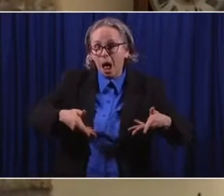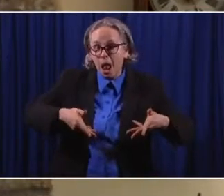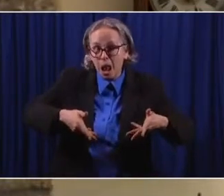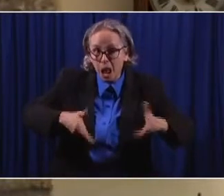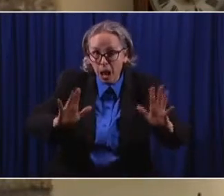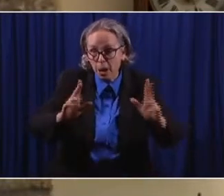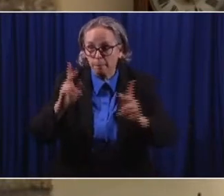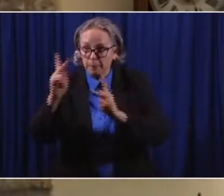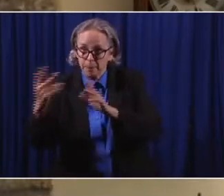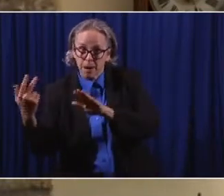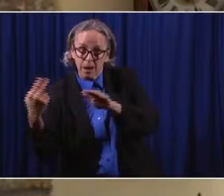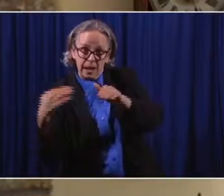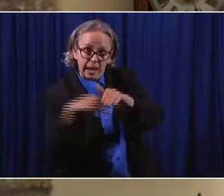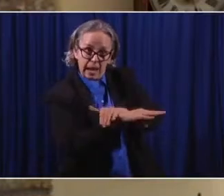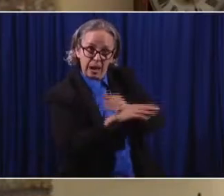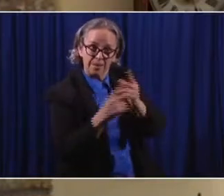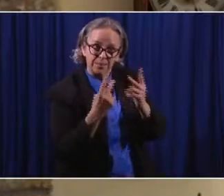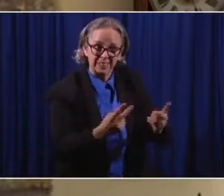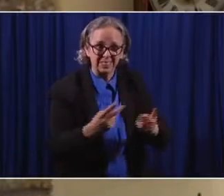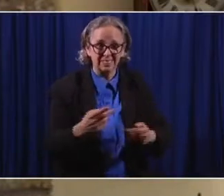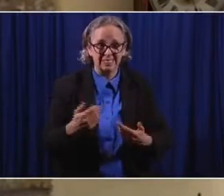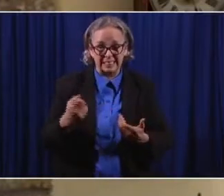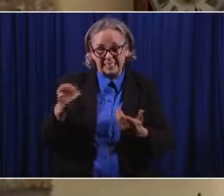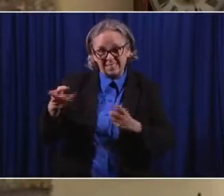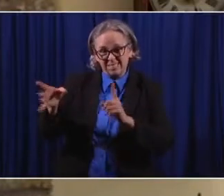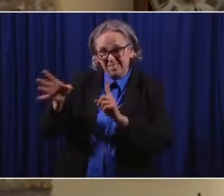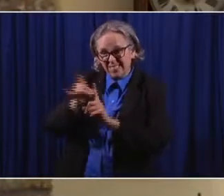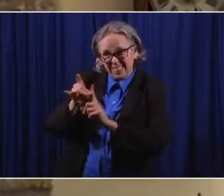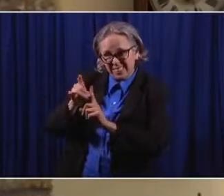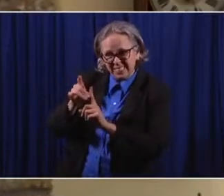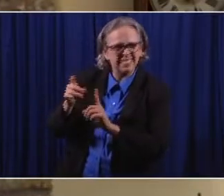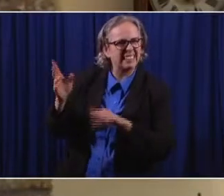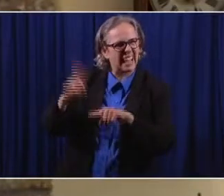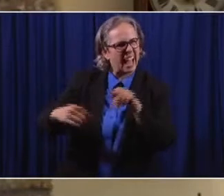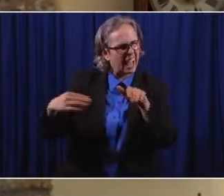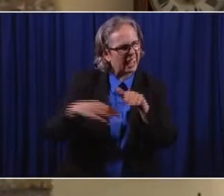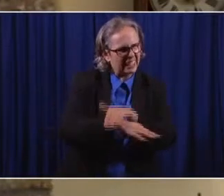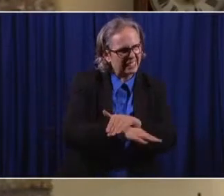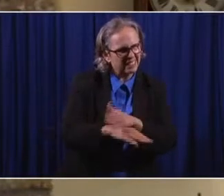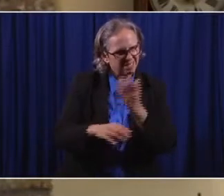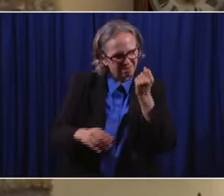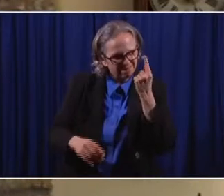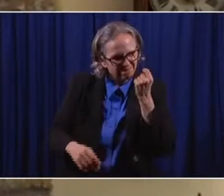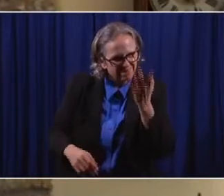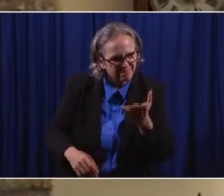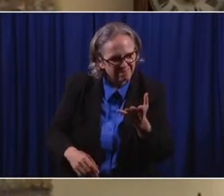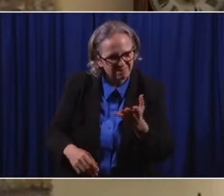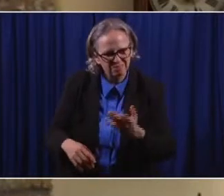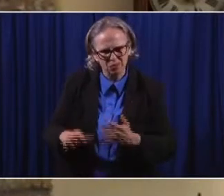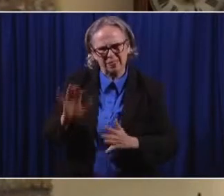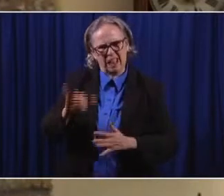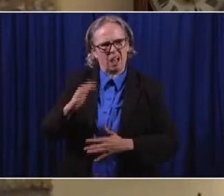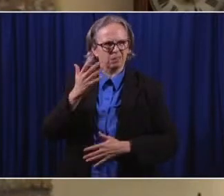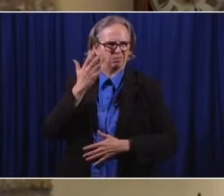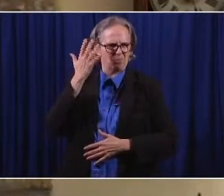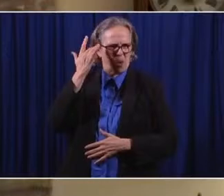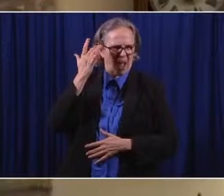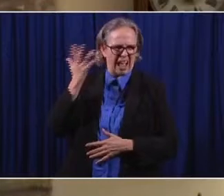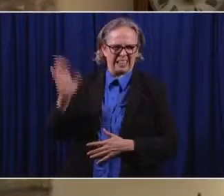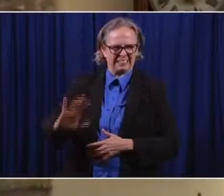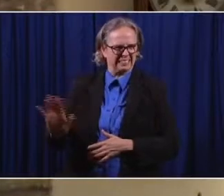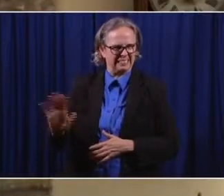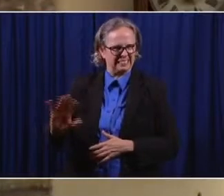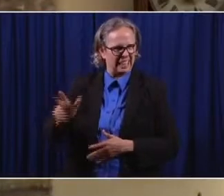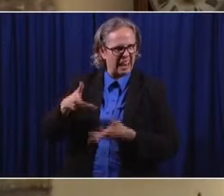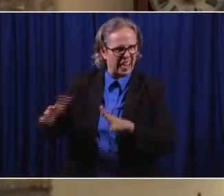spread in the nursing home, obviously you're not going to do it. If they've got other, you know, problems or reasons not to do it, you know, we would ask them to allow a reasonable